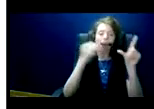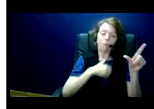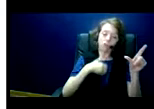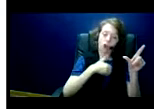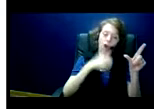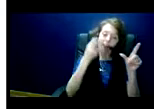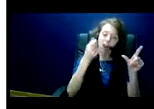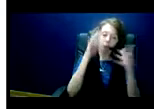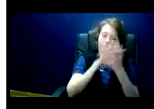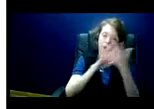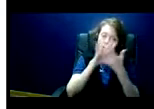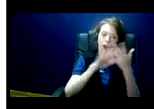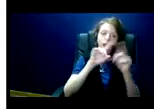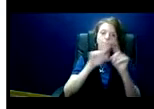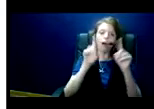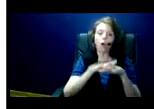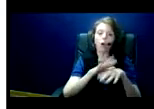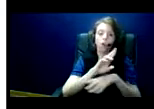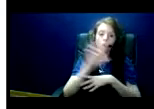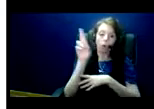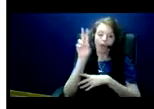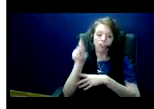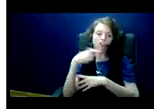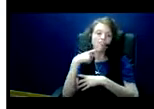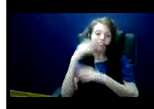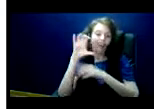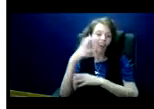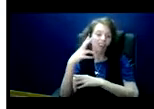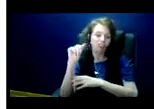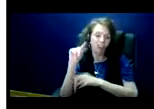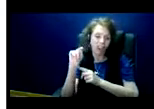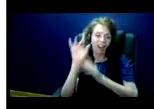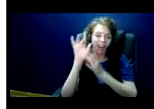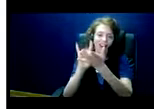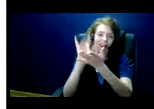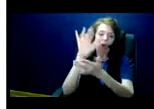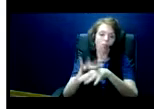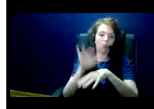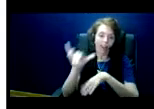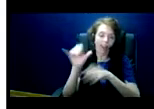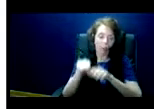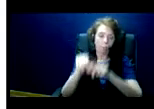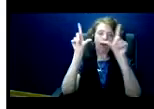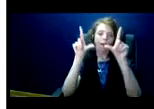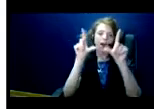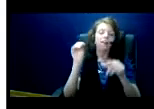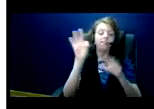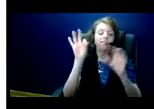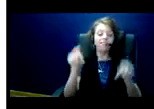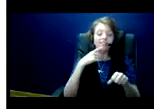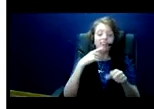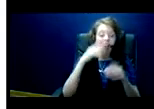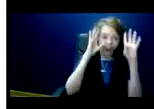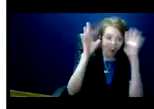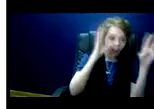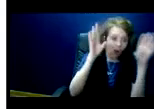blurry, but on the far right should say chat. Click on that, it will pop out. And if y'all could just give me a quick hello